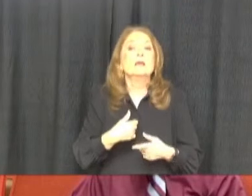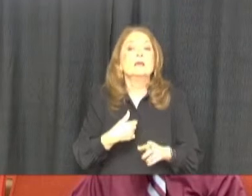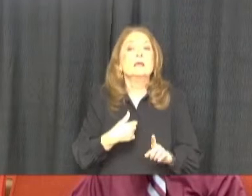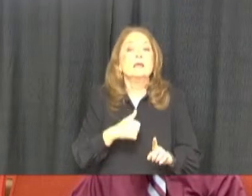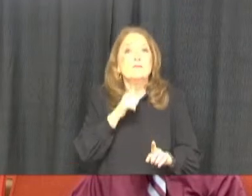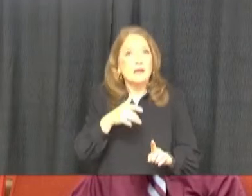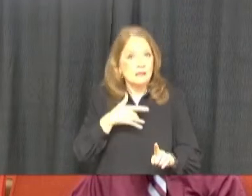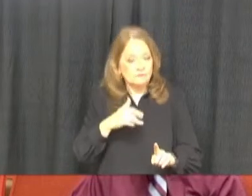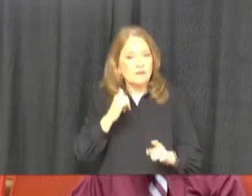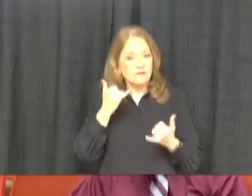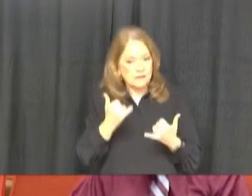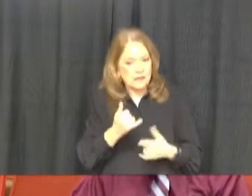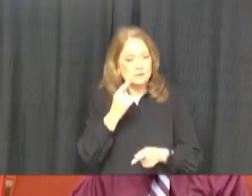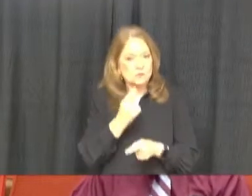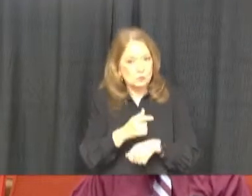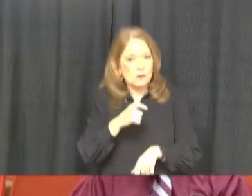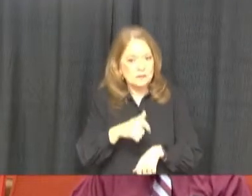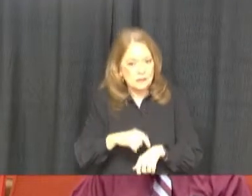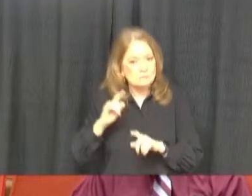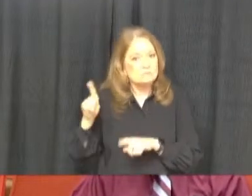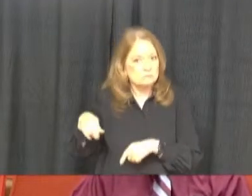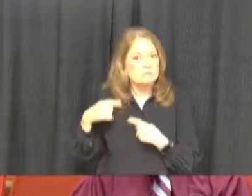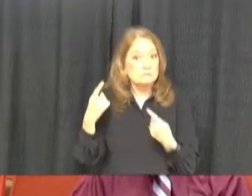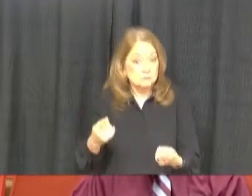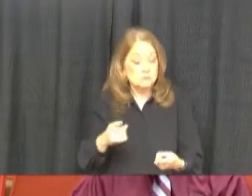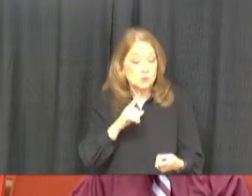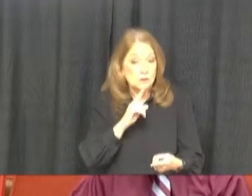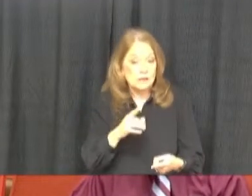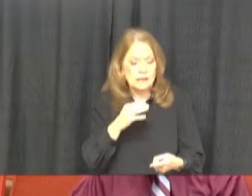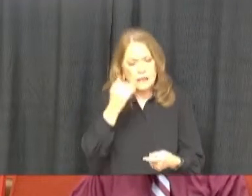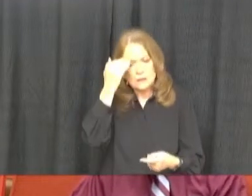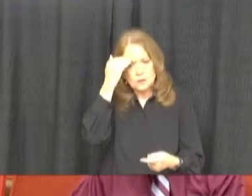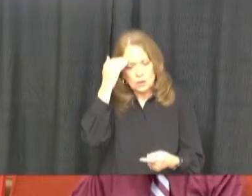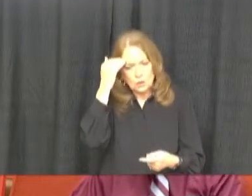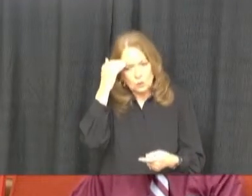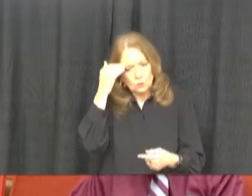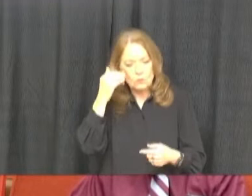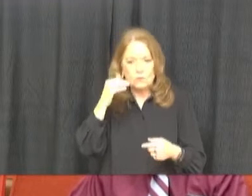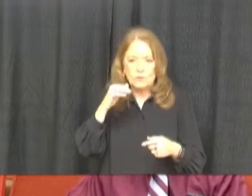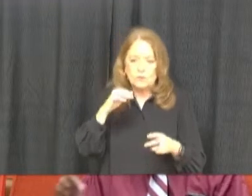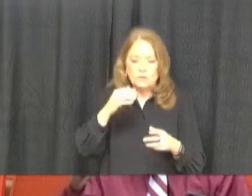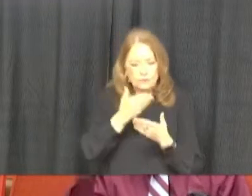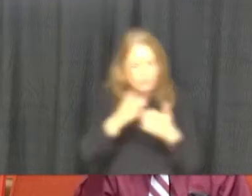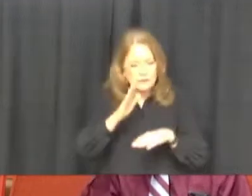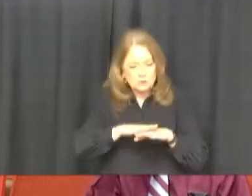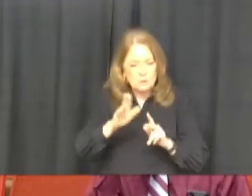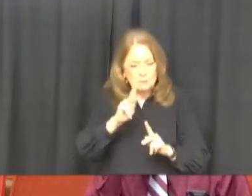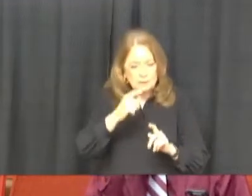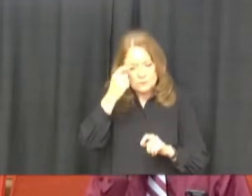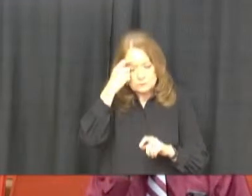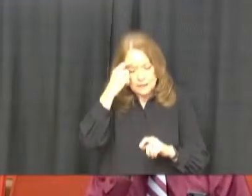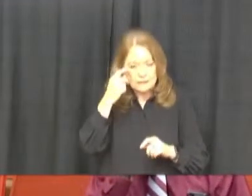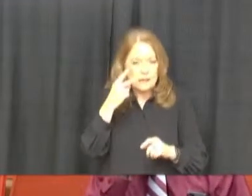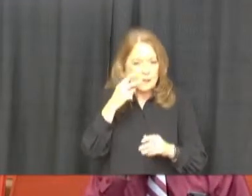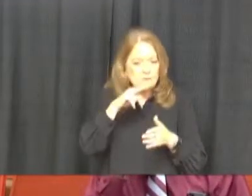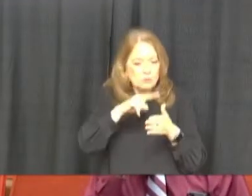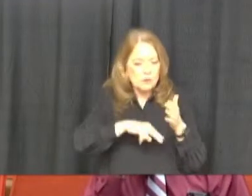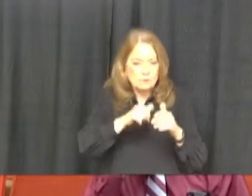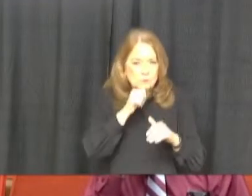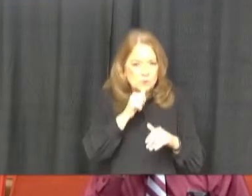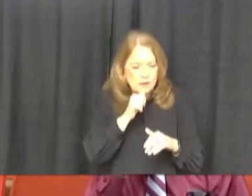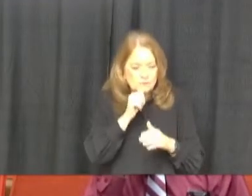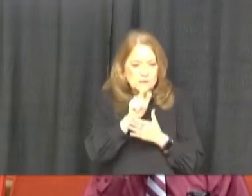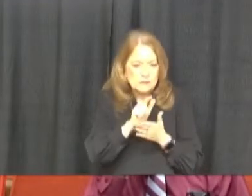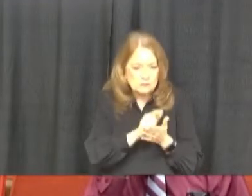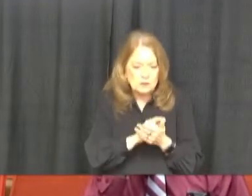time. It has been time, and I know the issues that are on people's mind. I have read privacy. It is